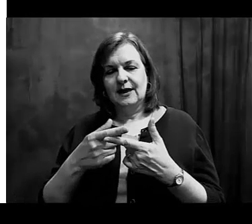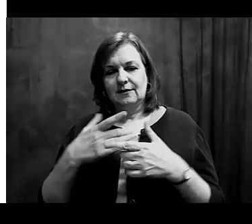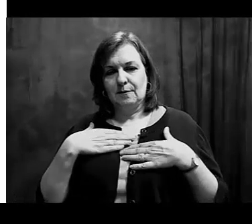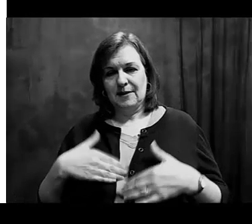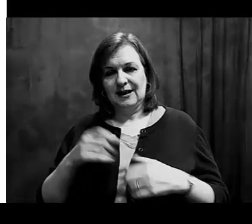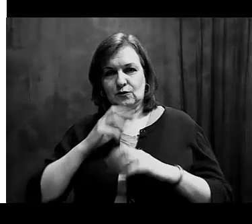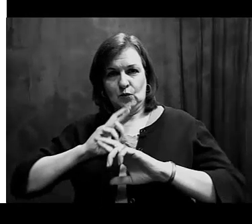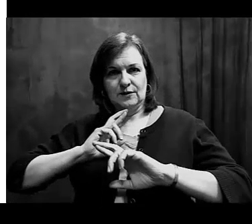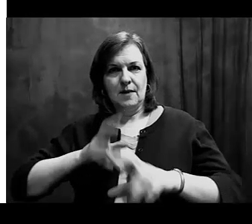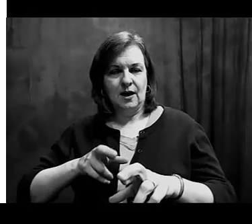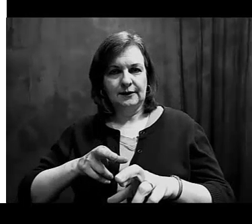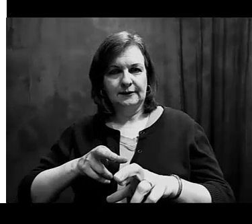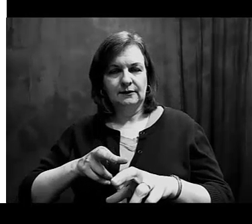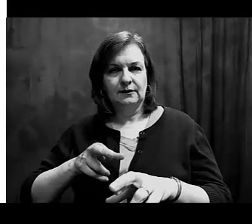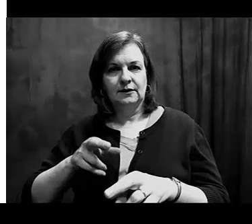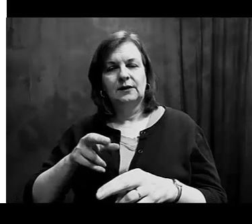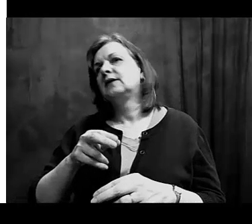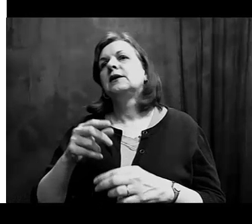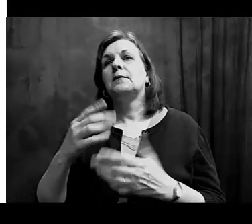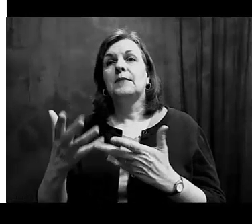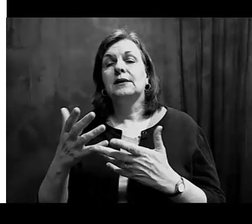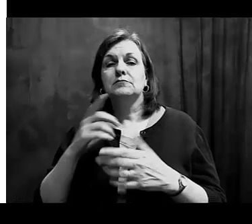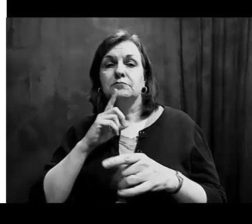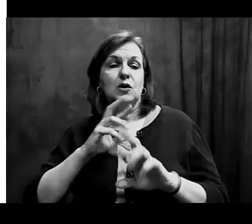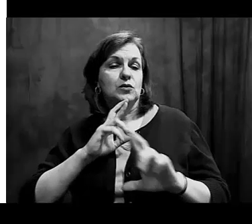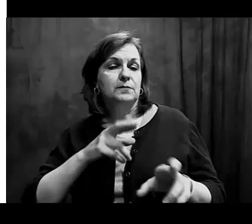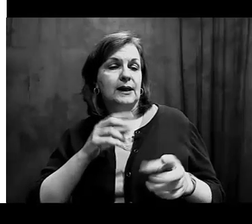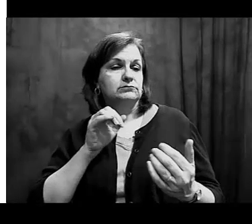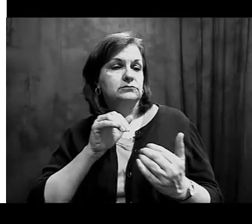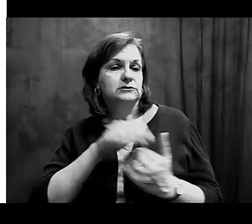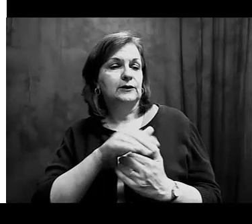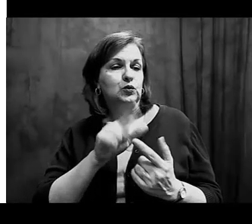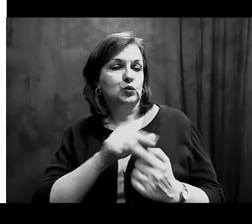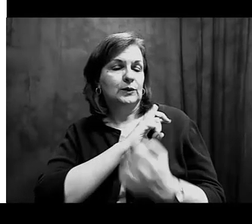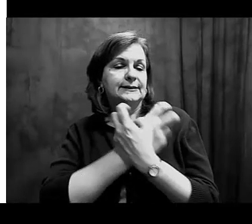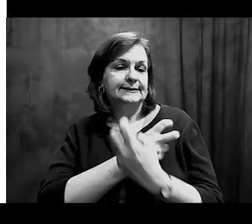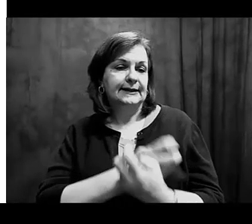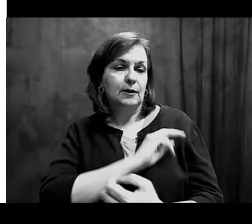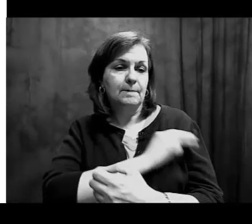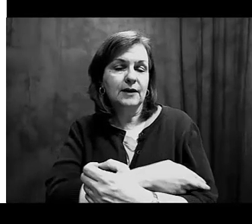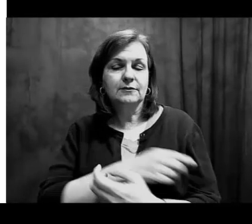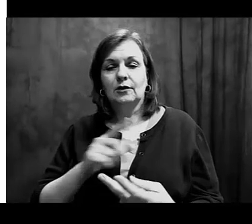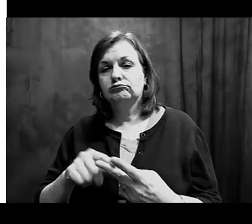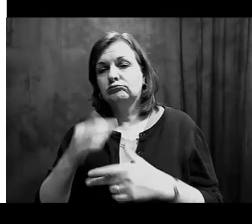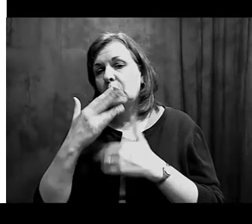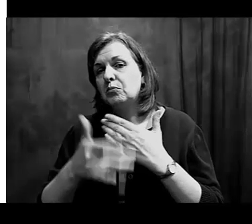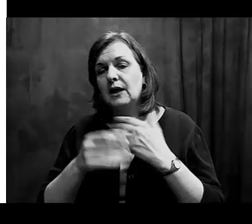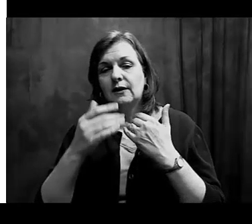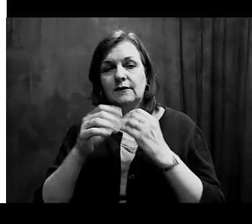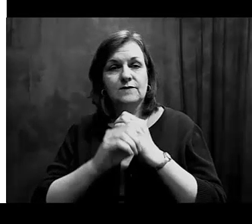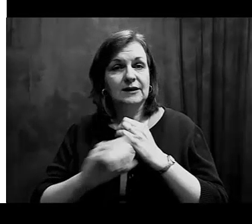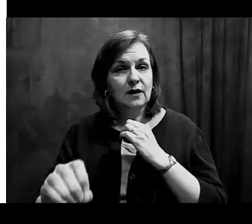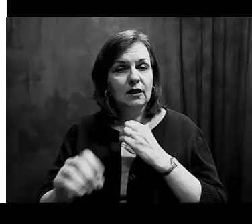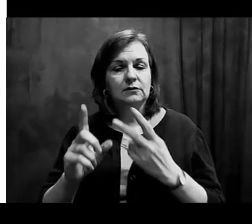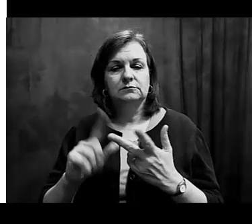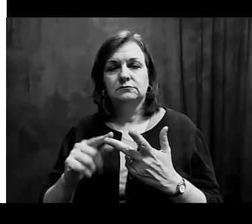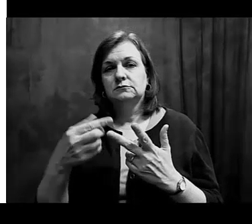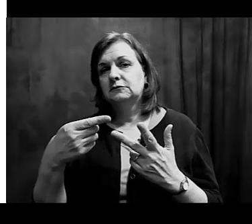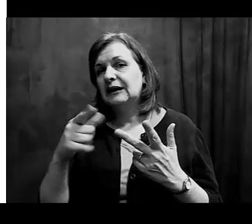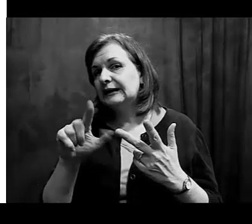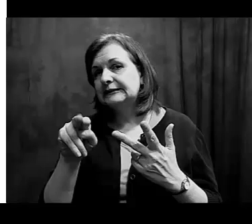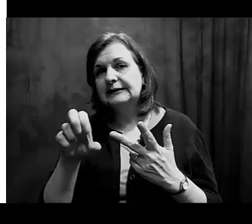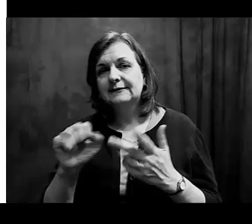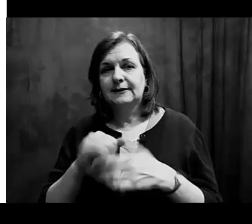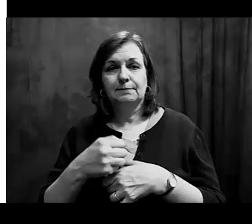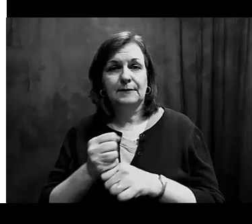individual neuron that's conducting information. And we've got to deal with that as far as bringing in sensory information